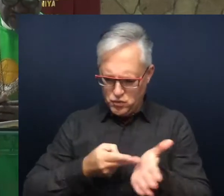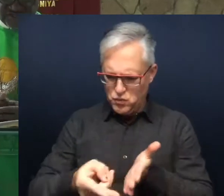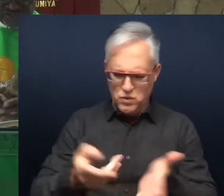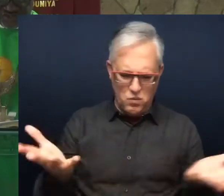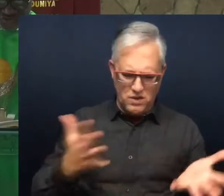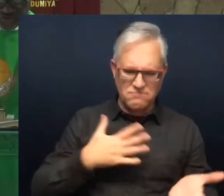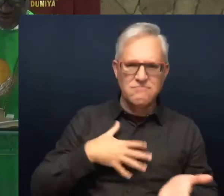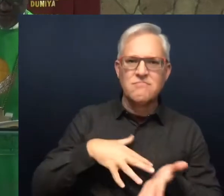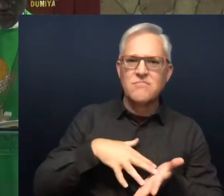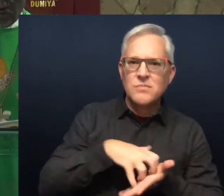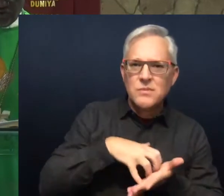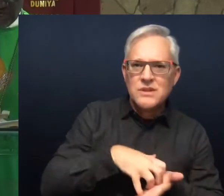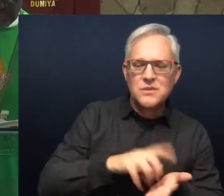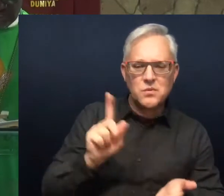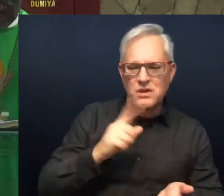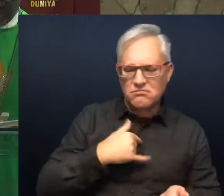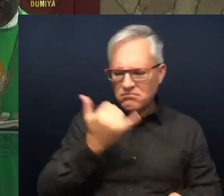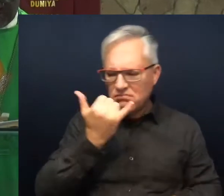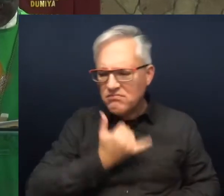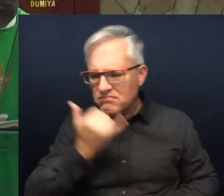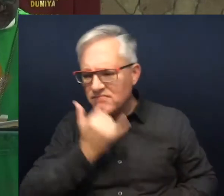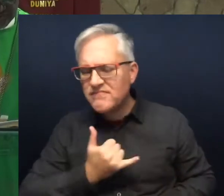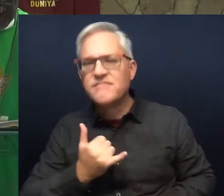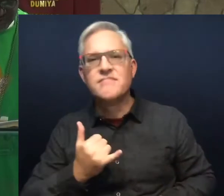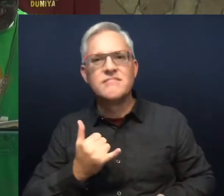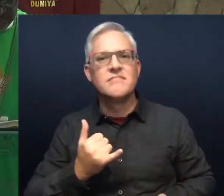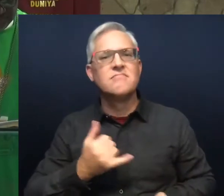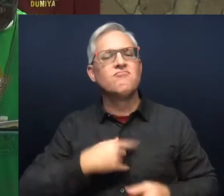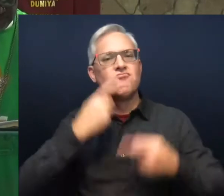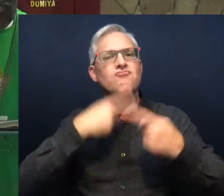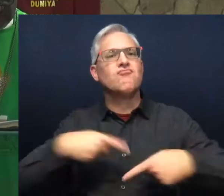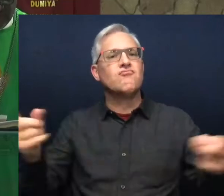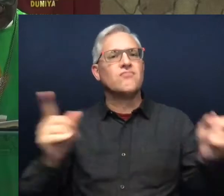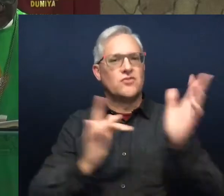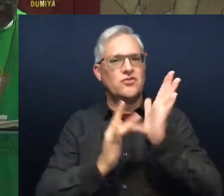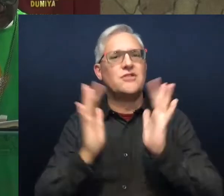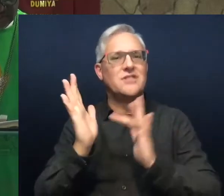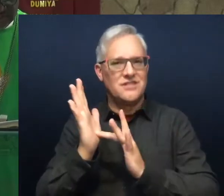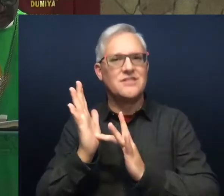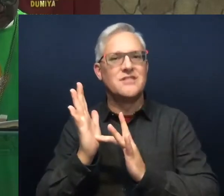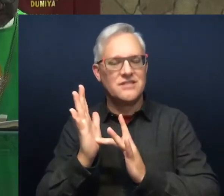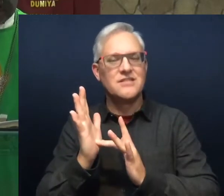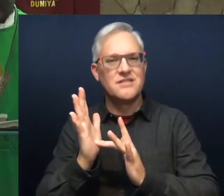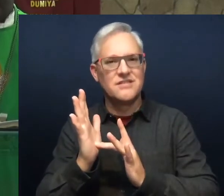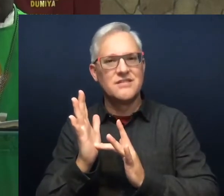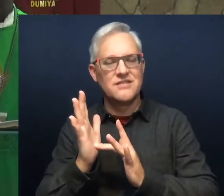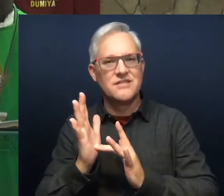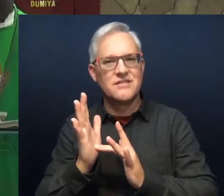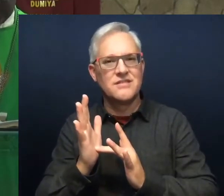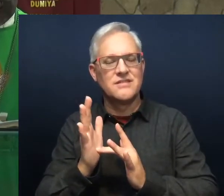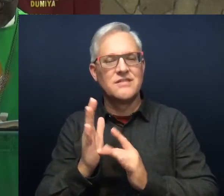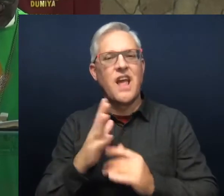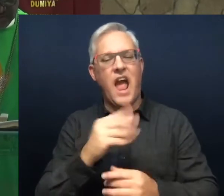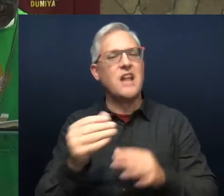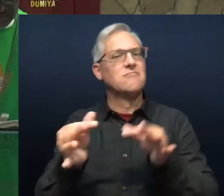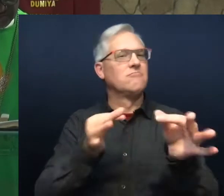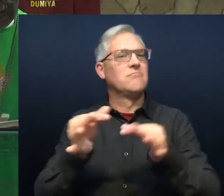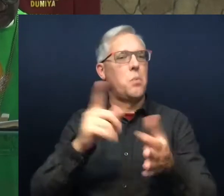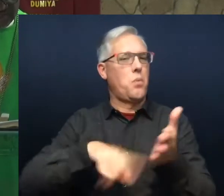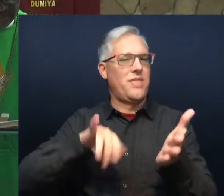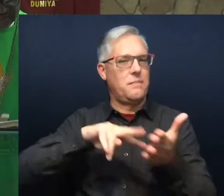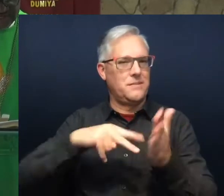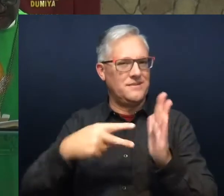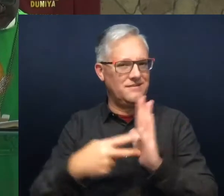vulnerabilities, the truth of who they proclaim Jesus to be and what that means according